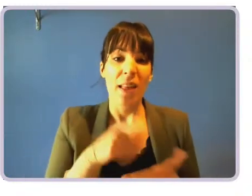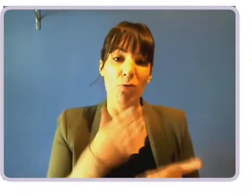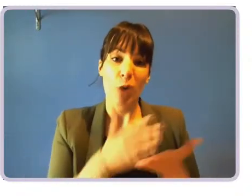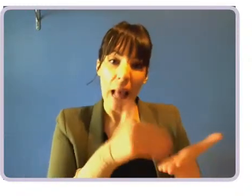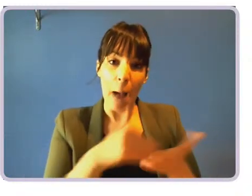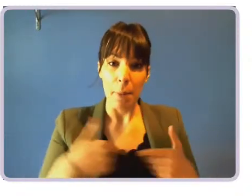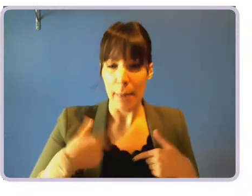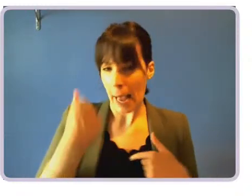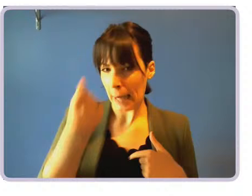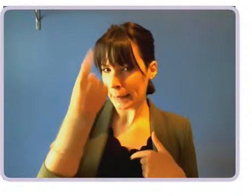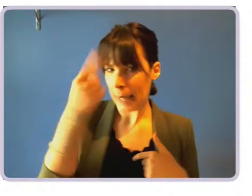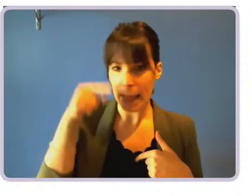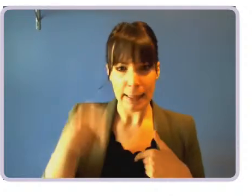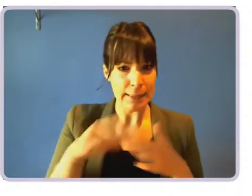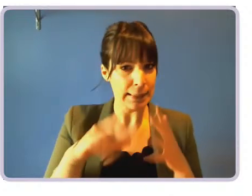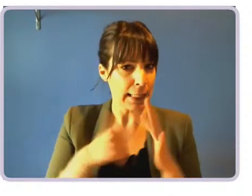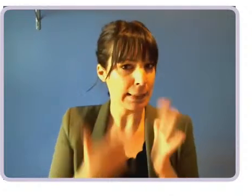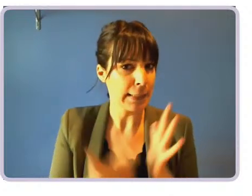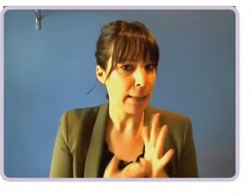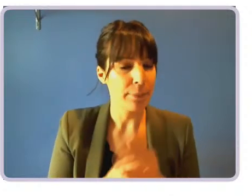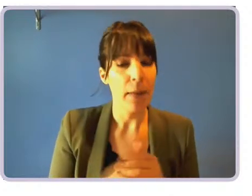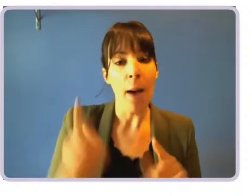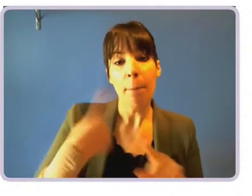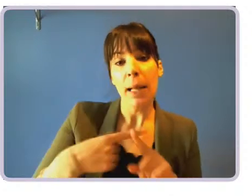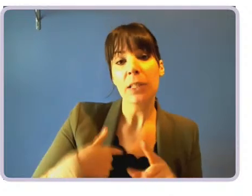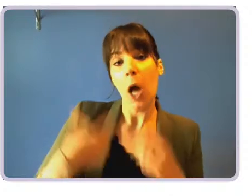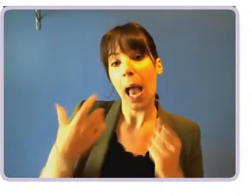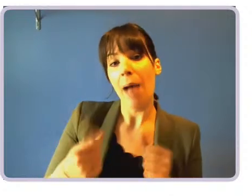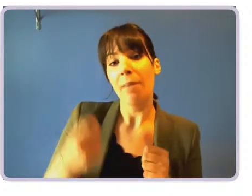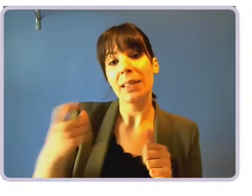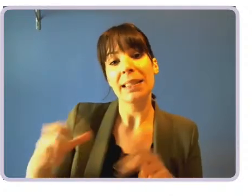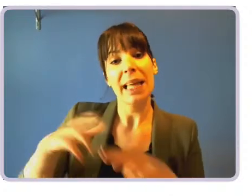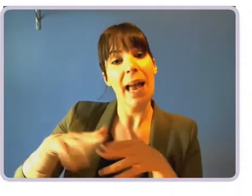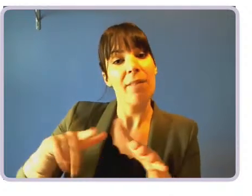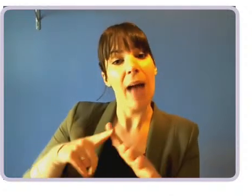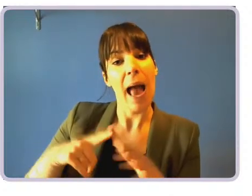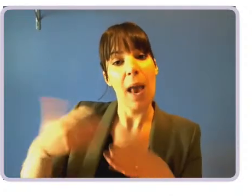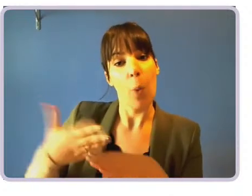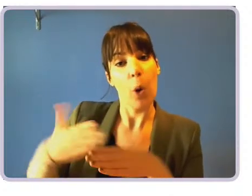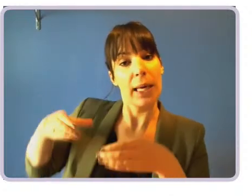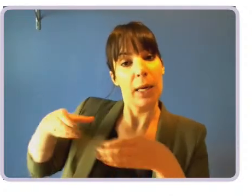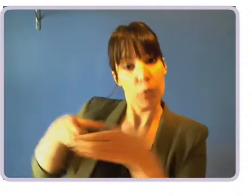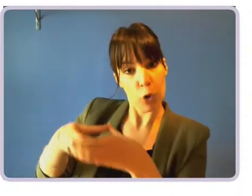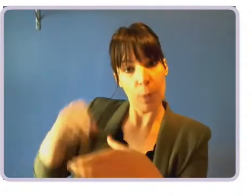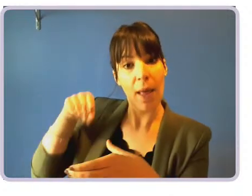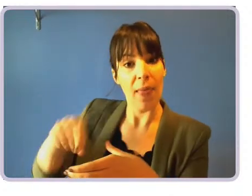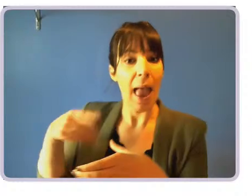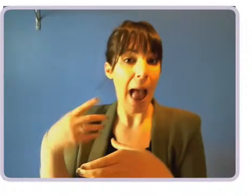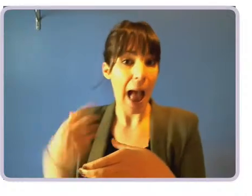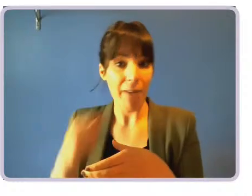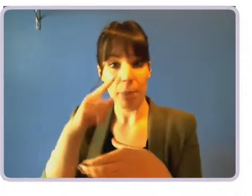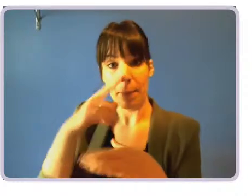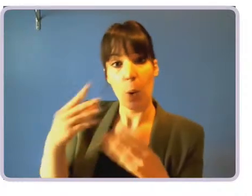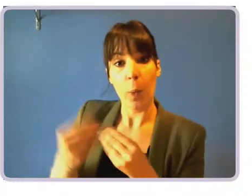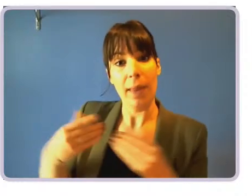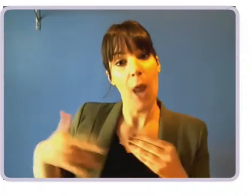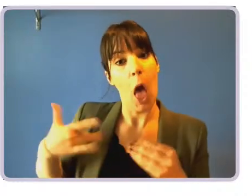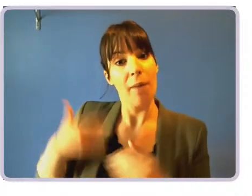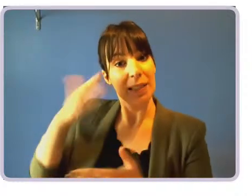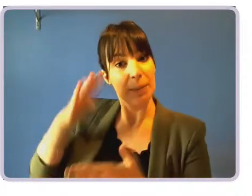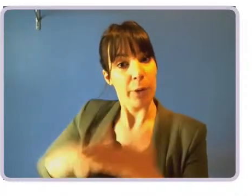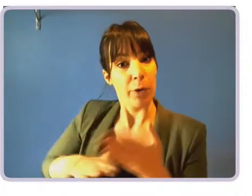I also have a CFA working group that has CFA members with lived experience of a disability and a super project officer with